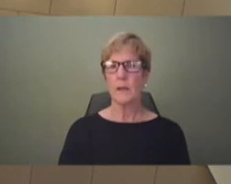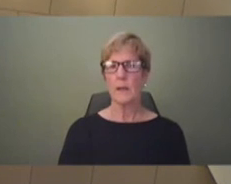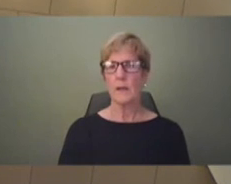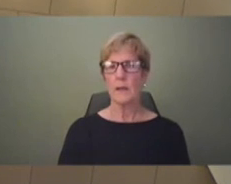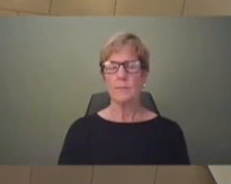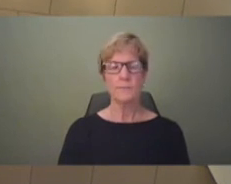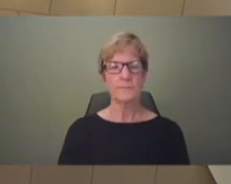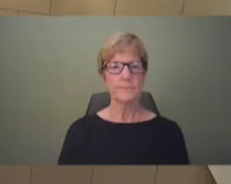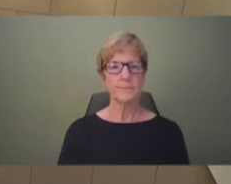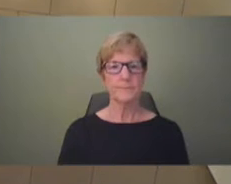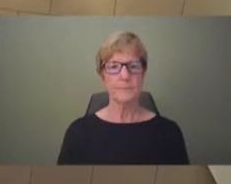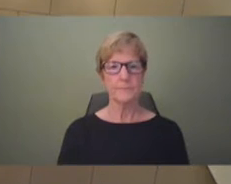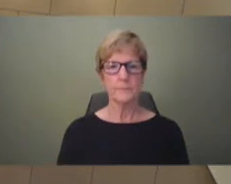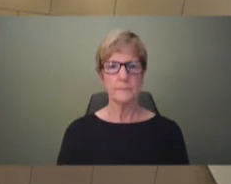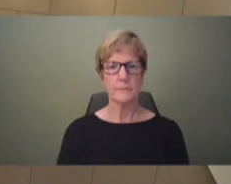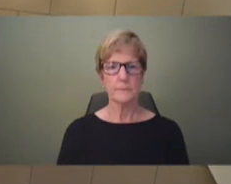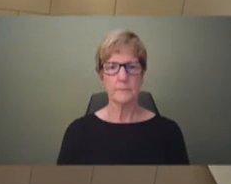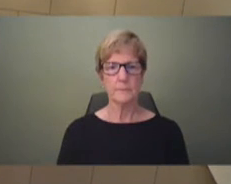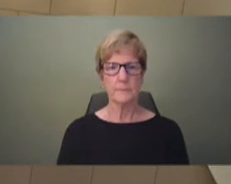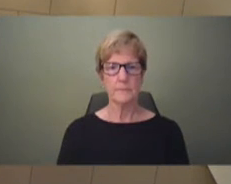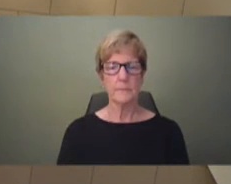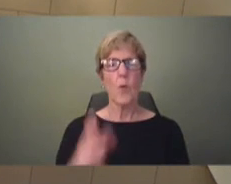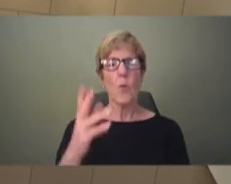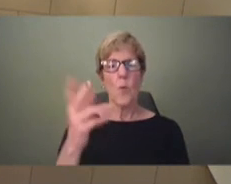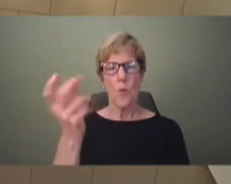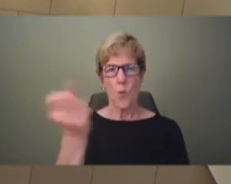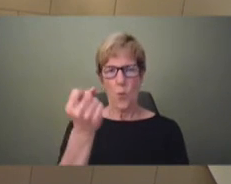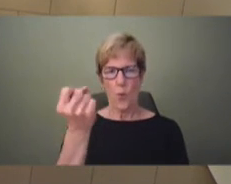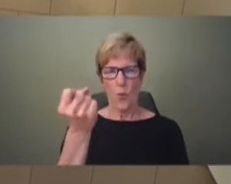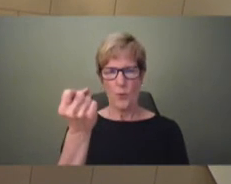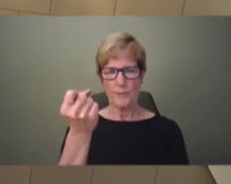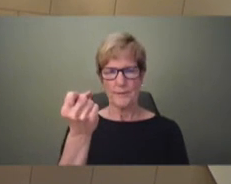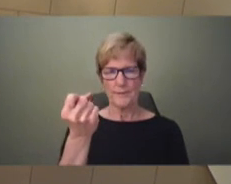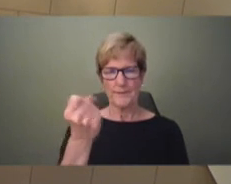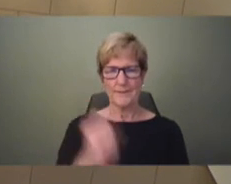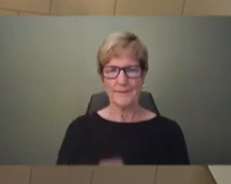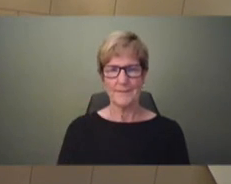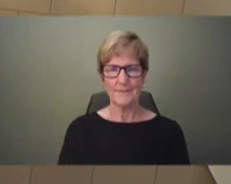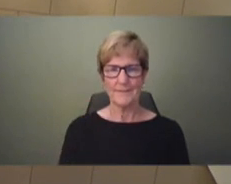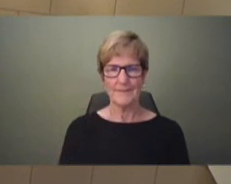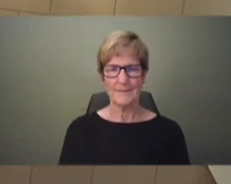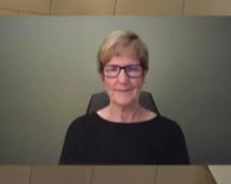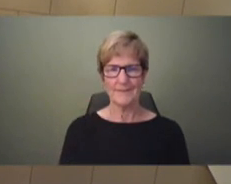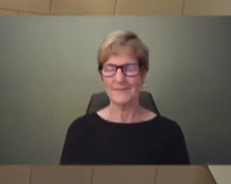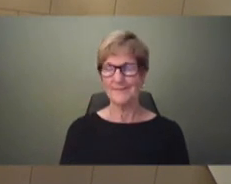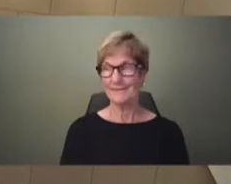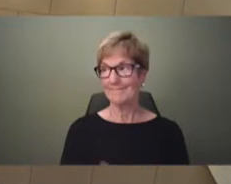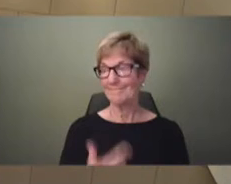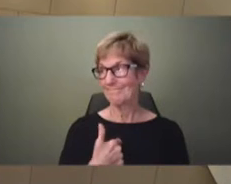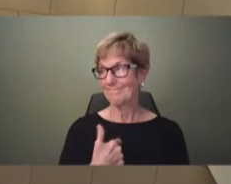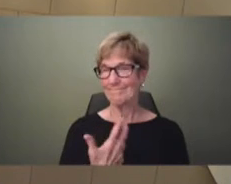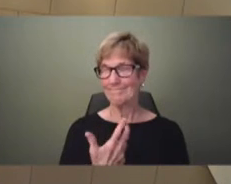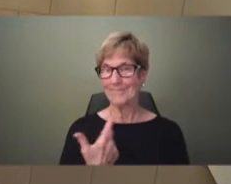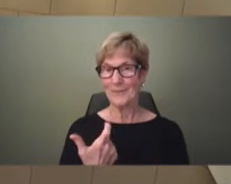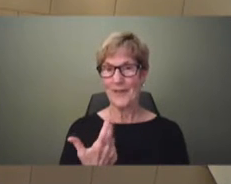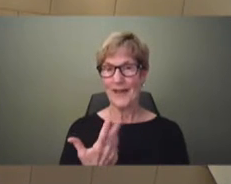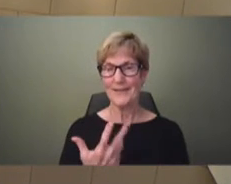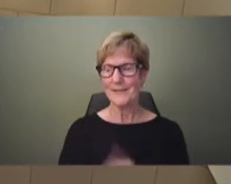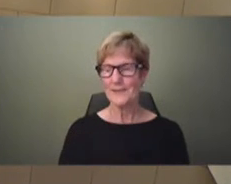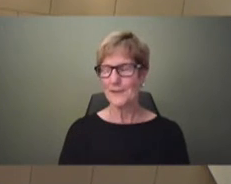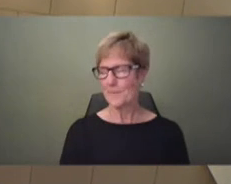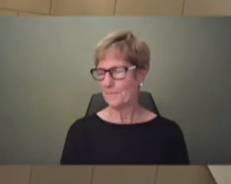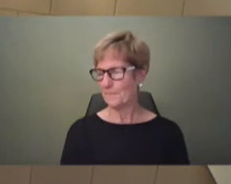have please stand by while we he didn't expect me to talk so quickly yeah right any